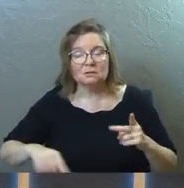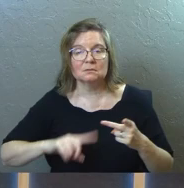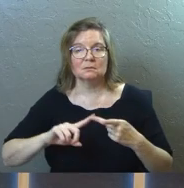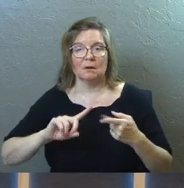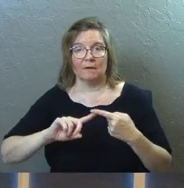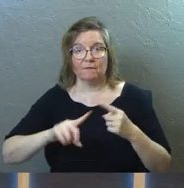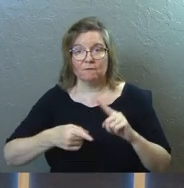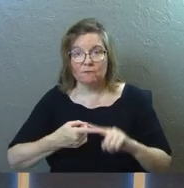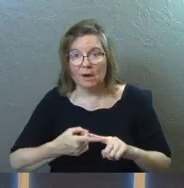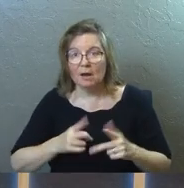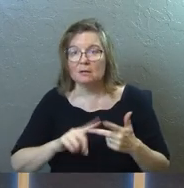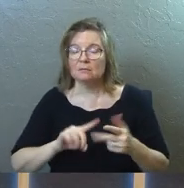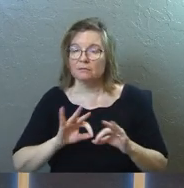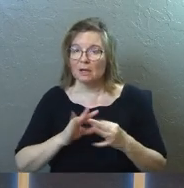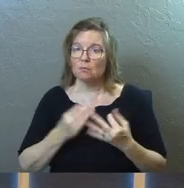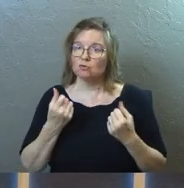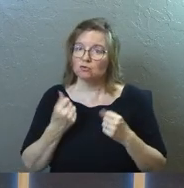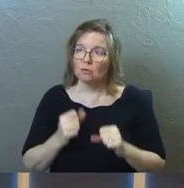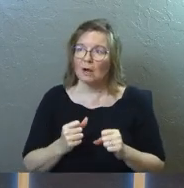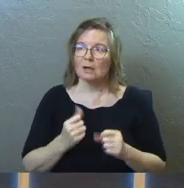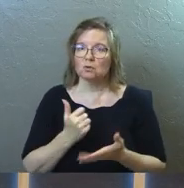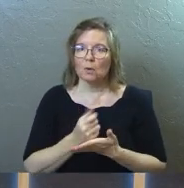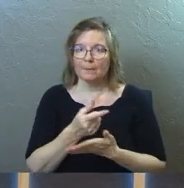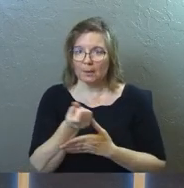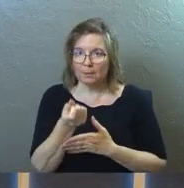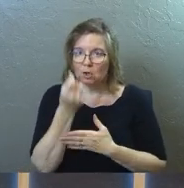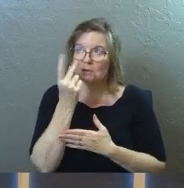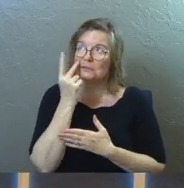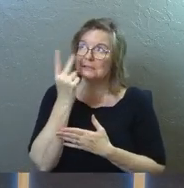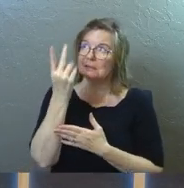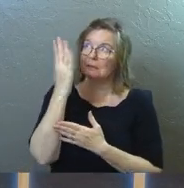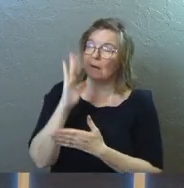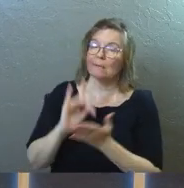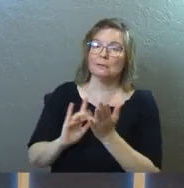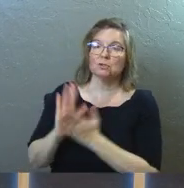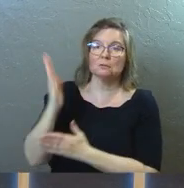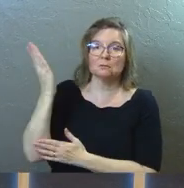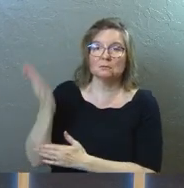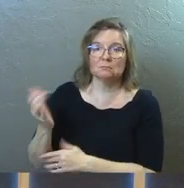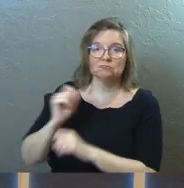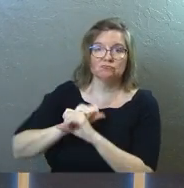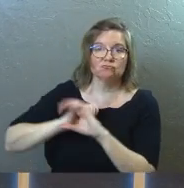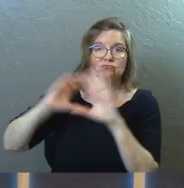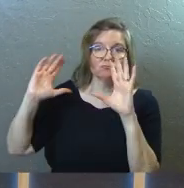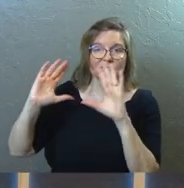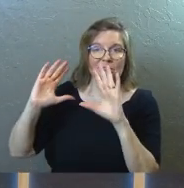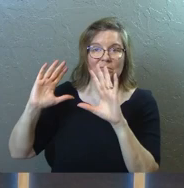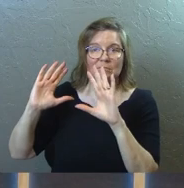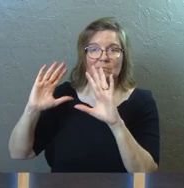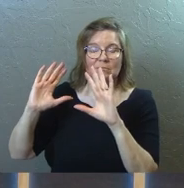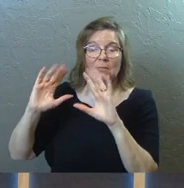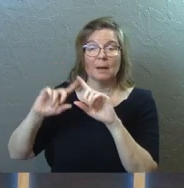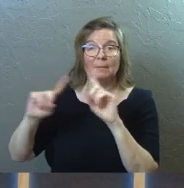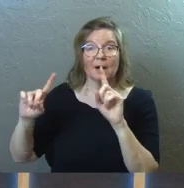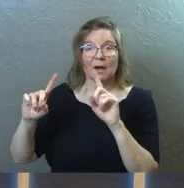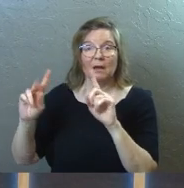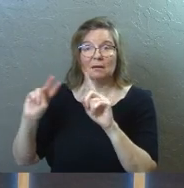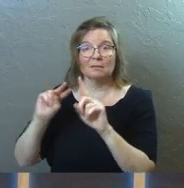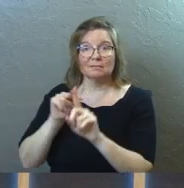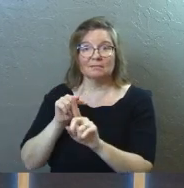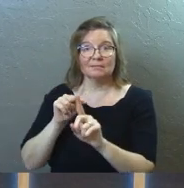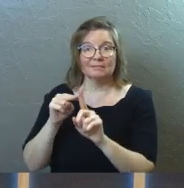friends and maybe even our family, that we're like trying to help them understand Jesus. But this is a parenting verse.